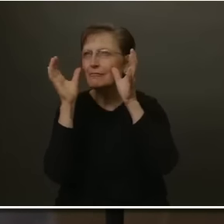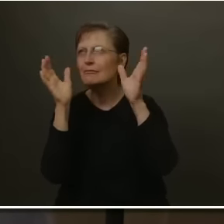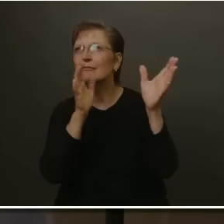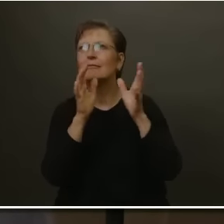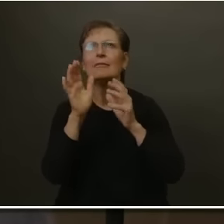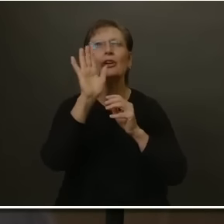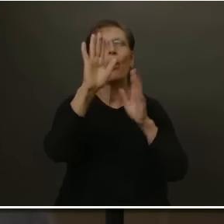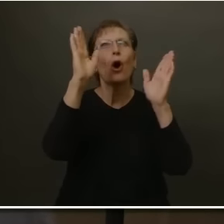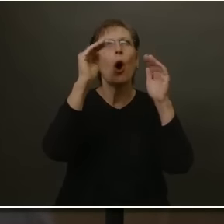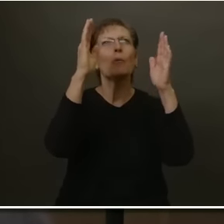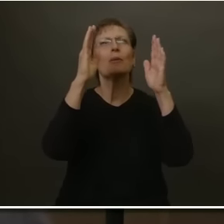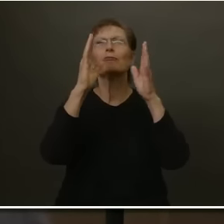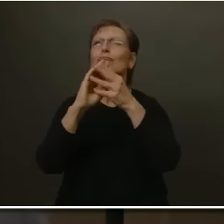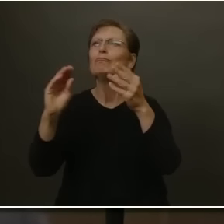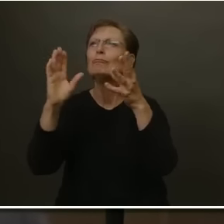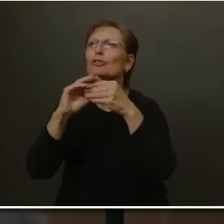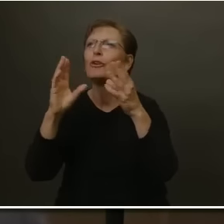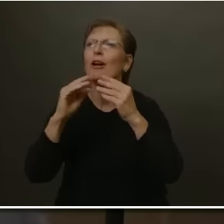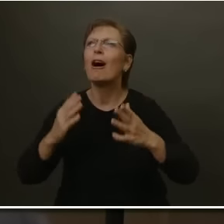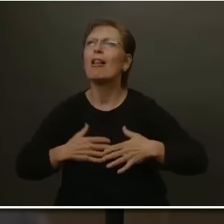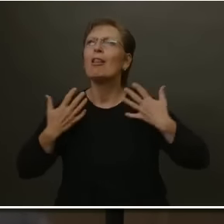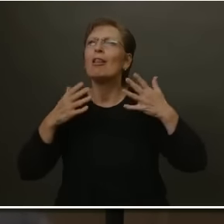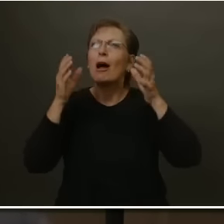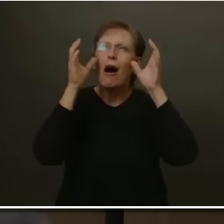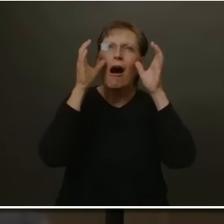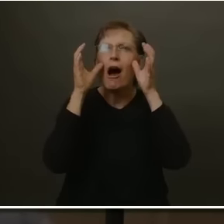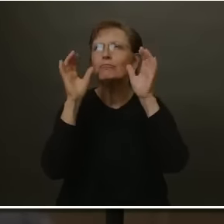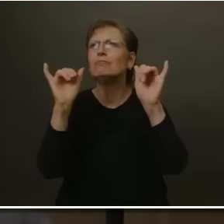la historia de generación.